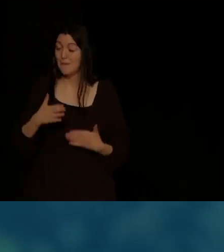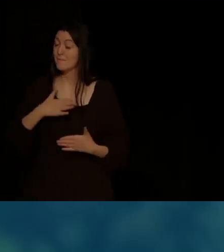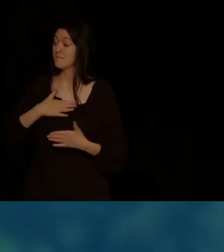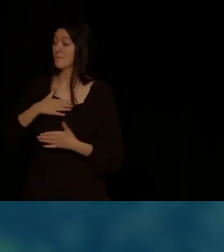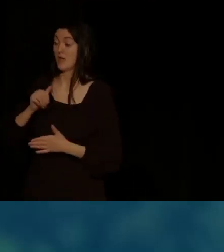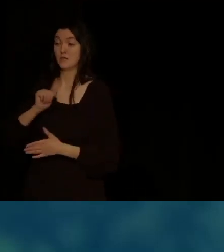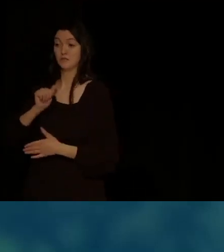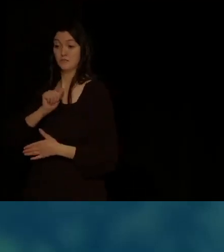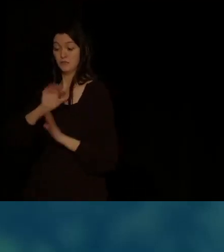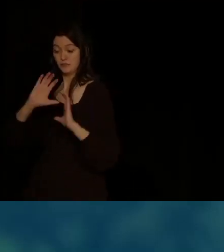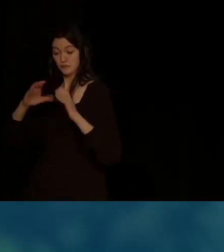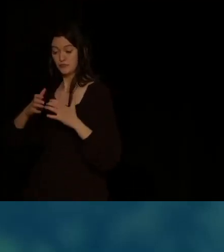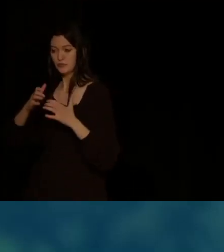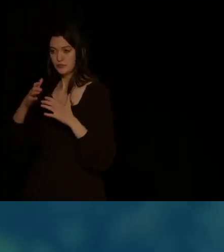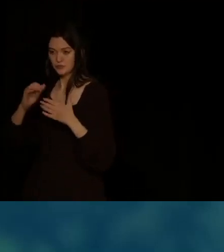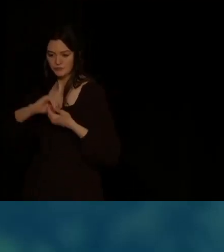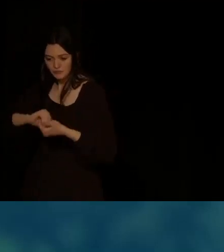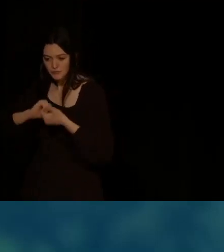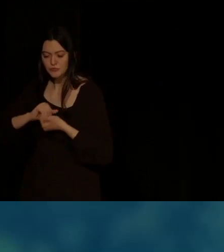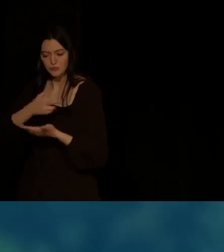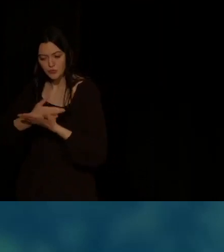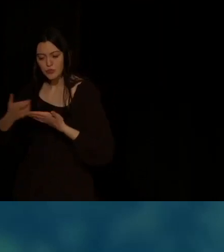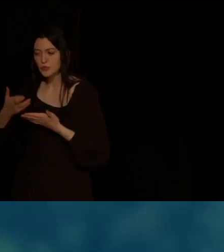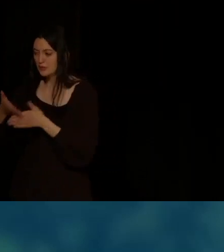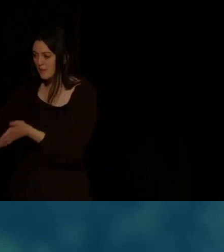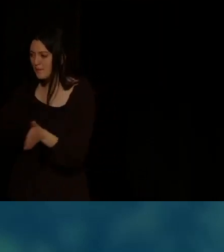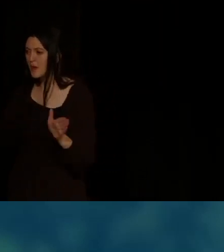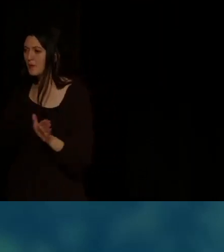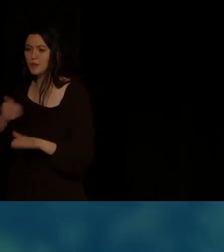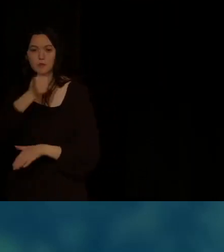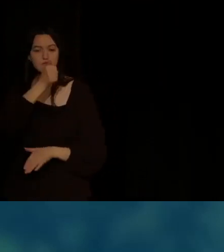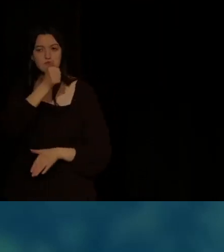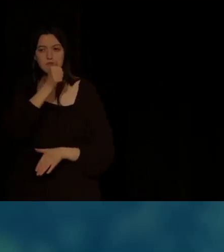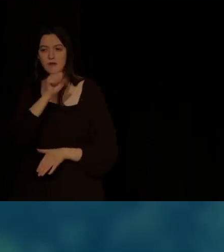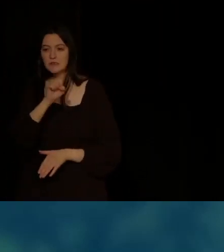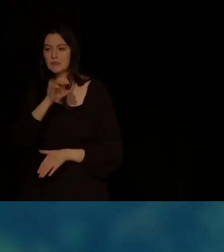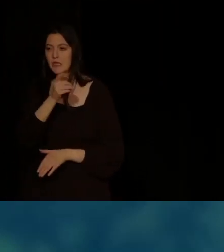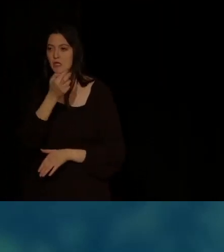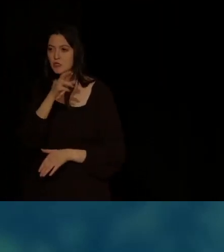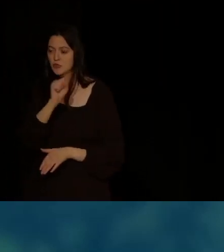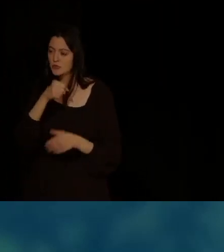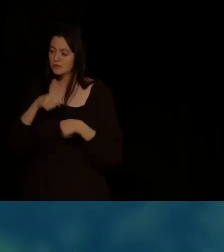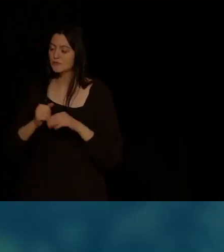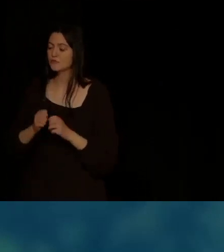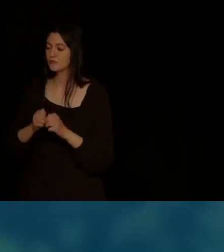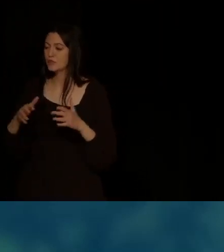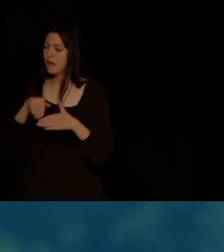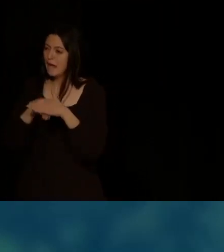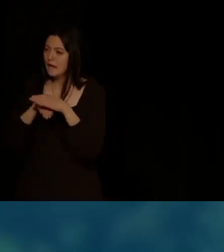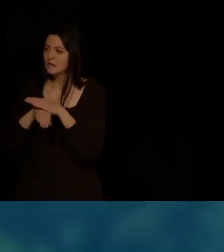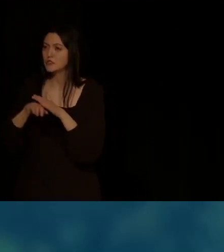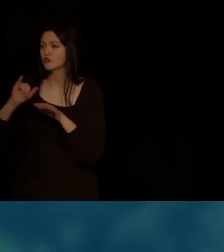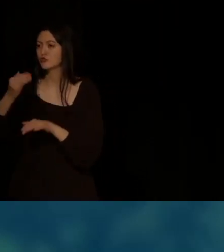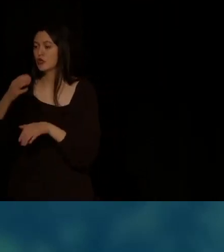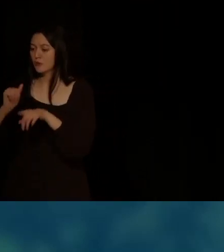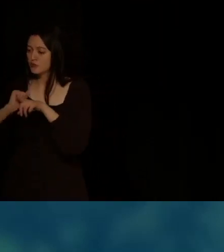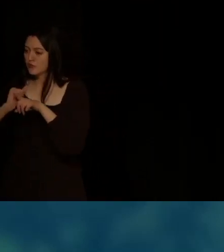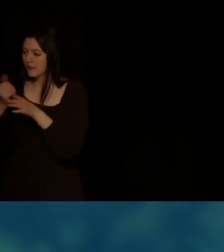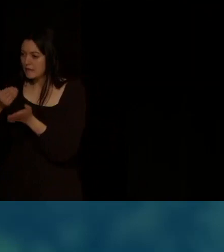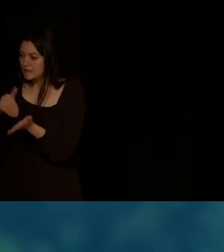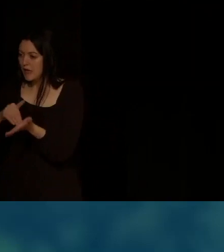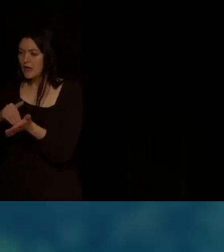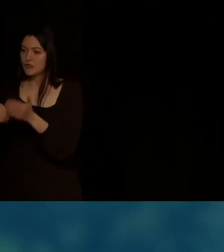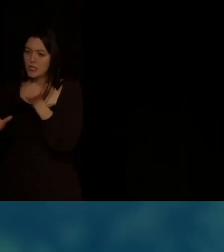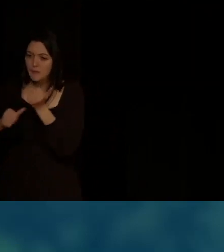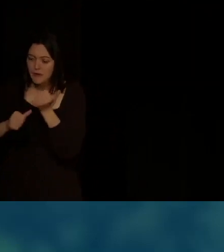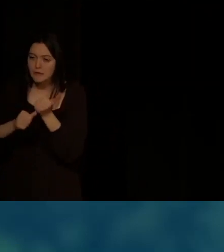aims to unify resources among the public and private sectors to expand access to job training centers,